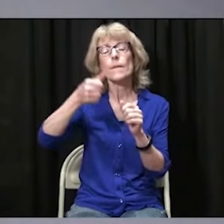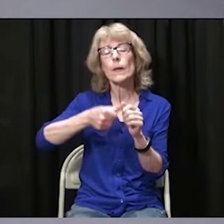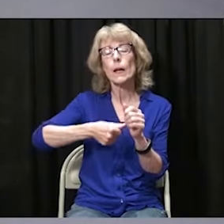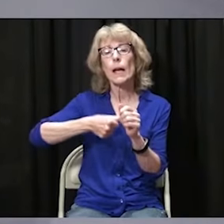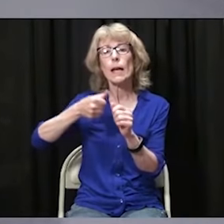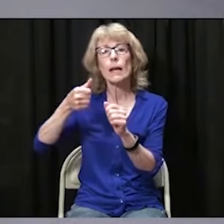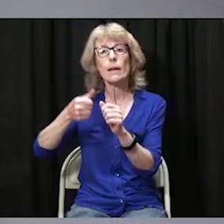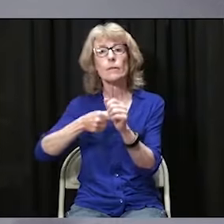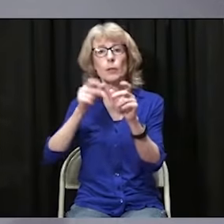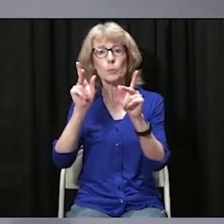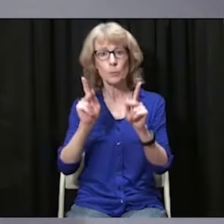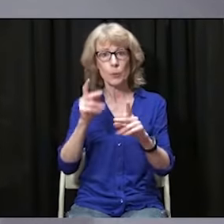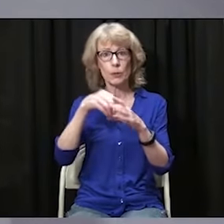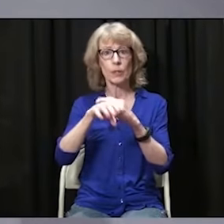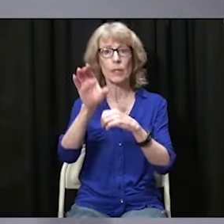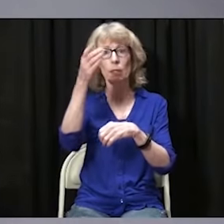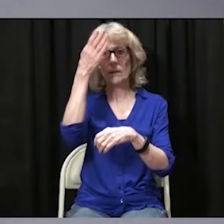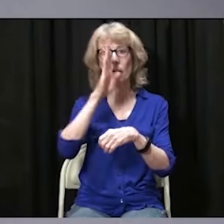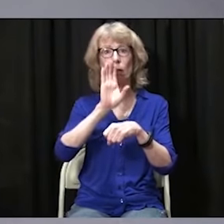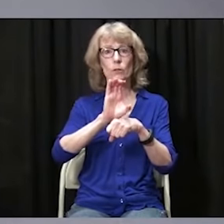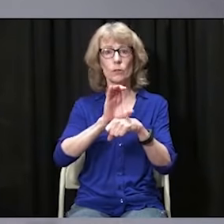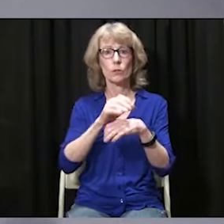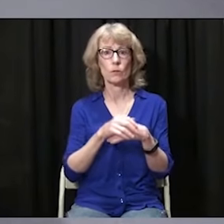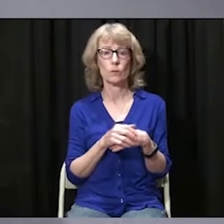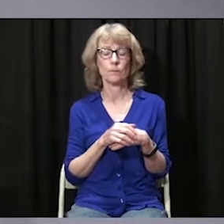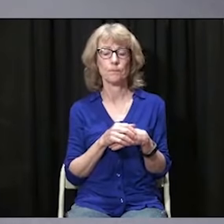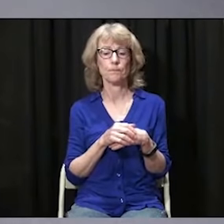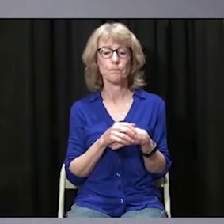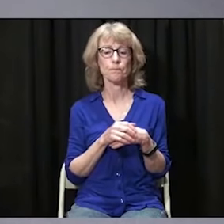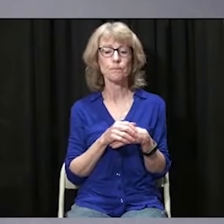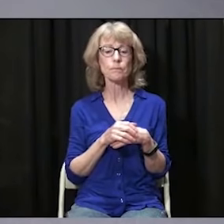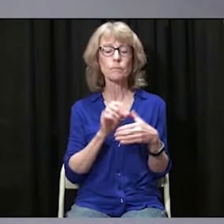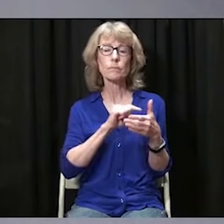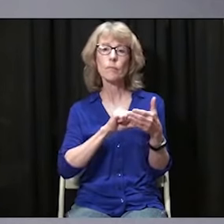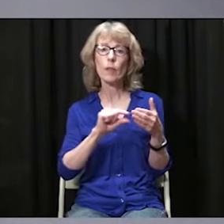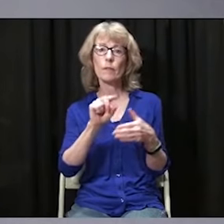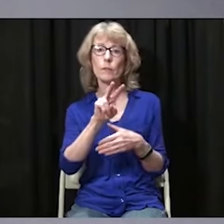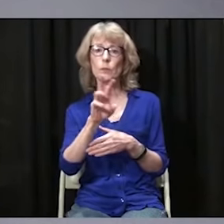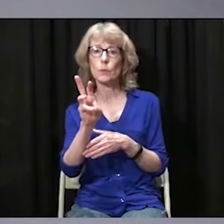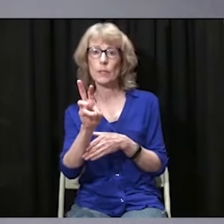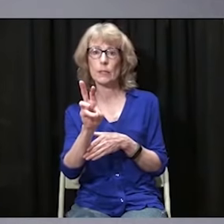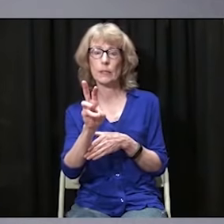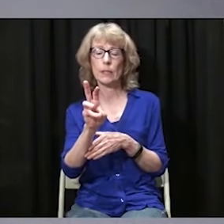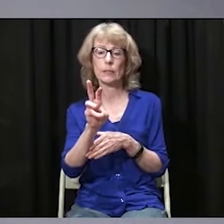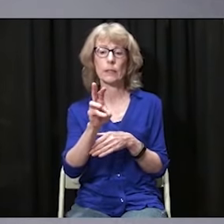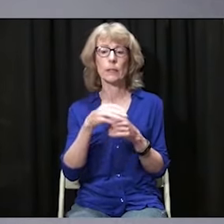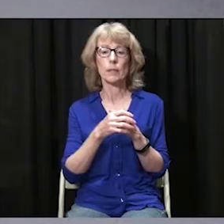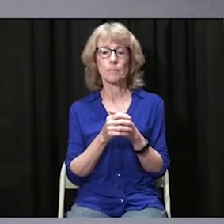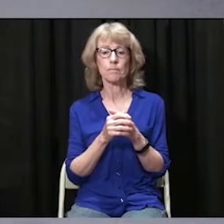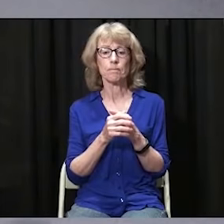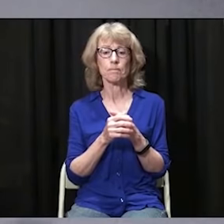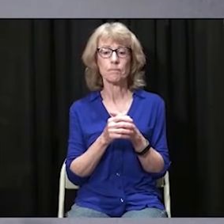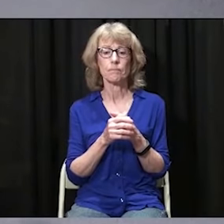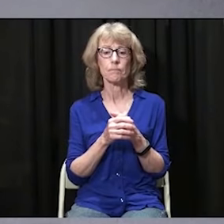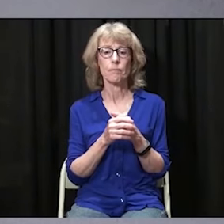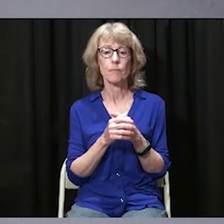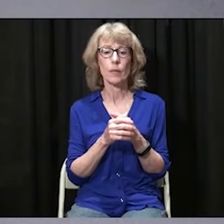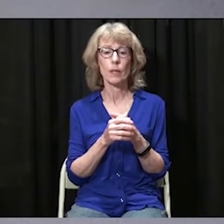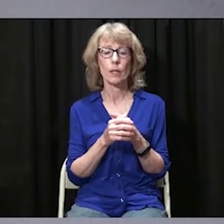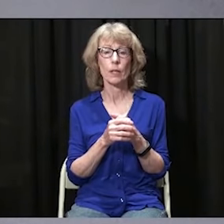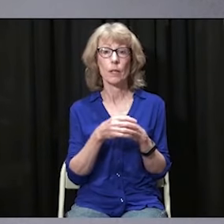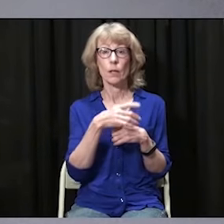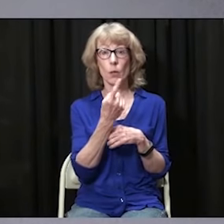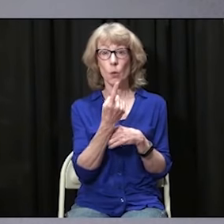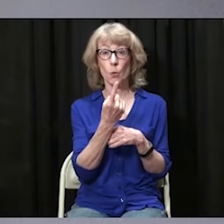family. Now, next verse, 26. I think this is the most practical verse in the whole passage. Paul says this: if one part